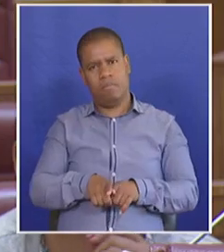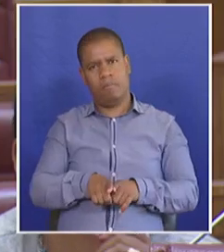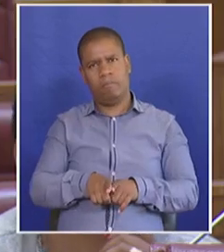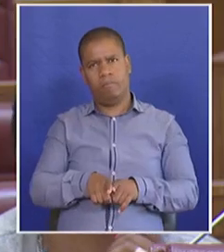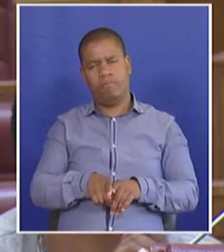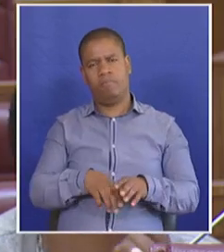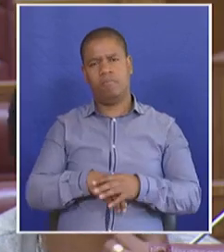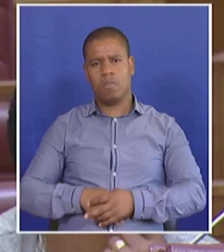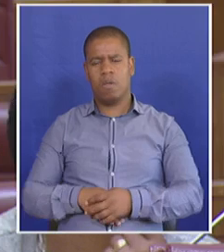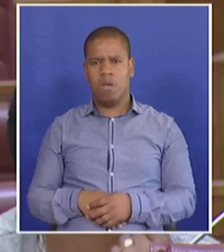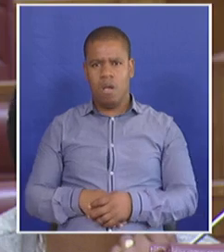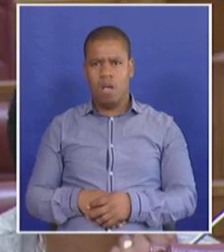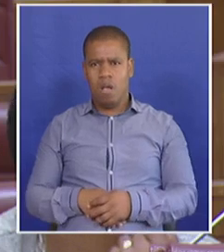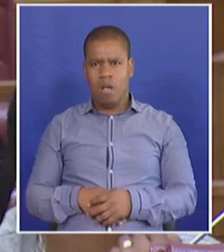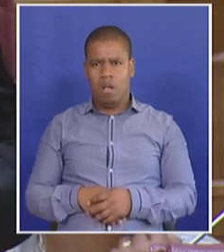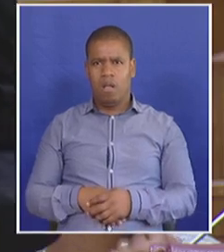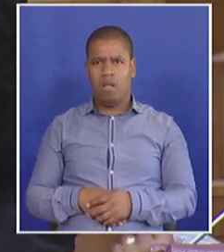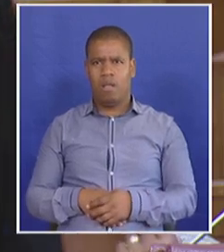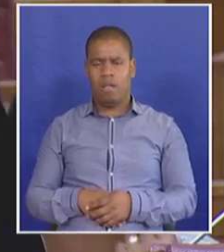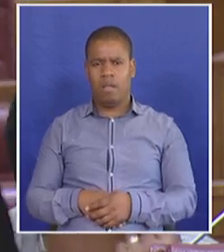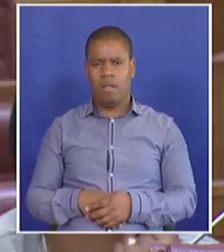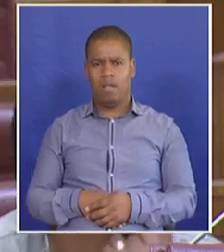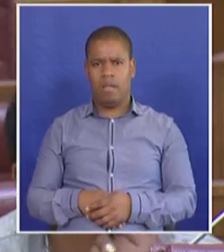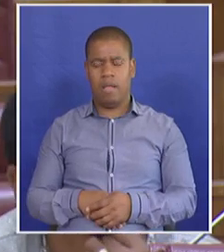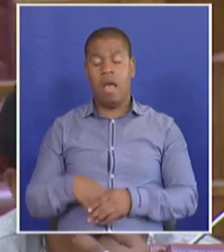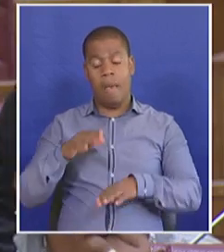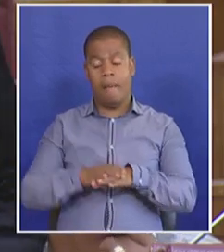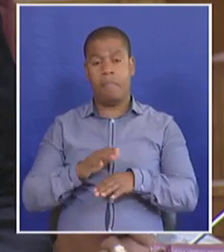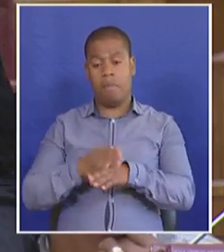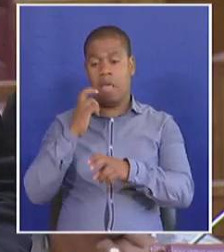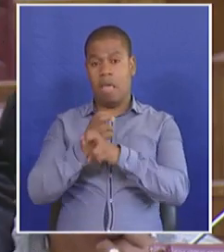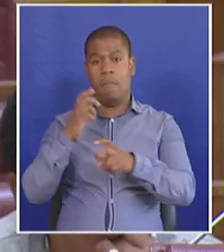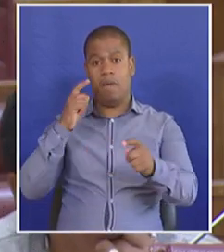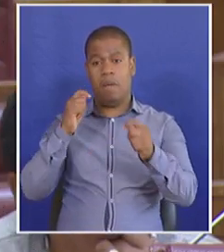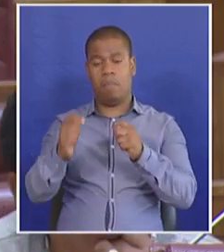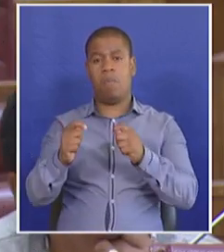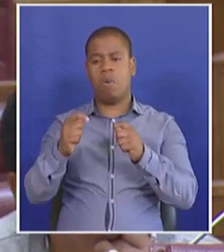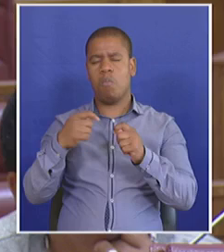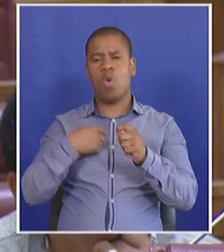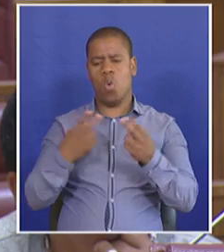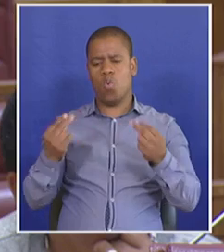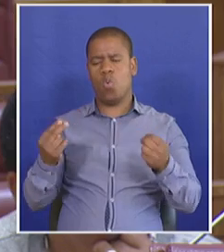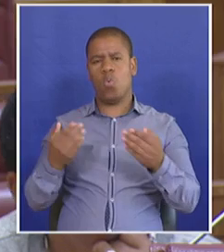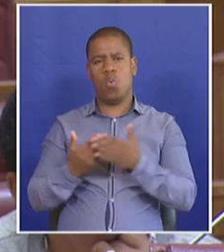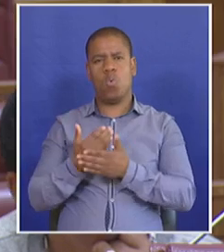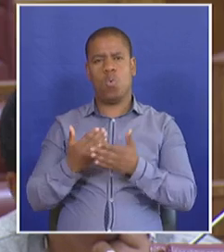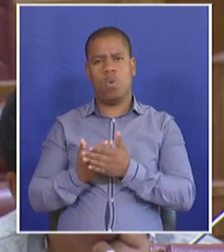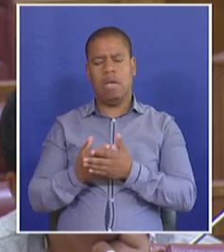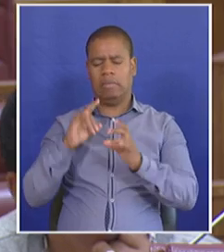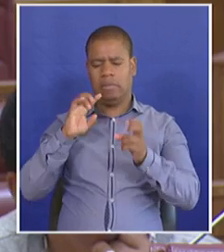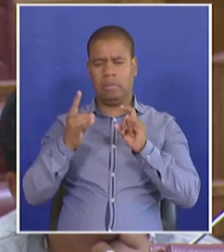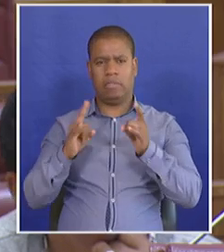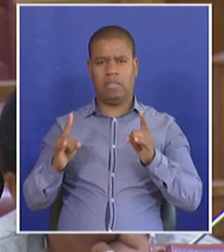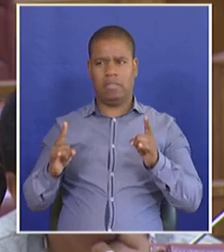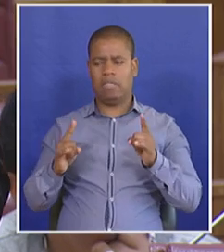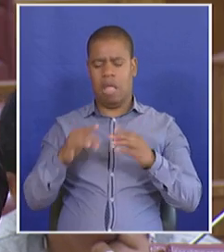of a situation. It may not be urbanization in the sense of new cities being built or created, for an